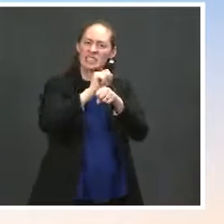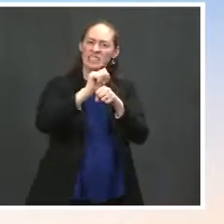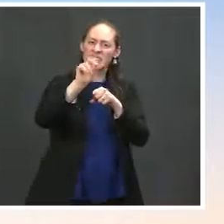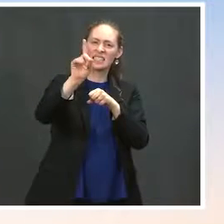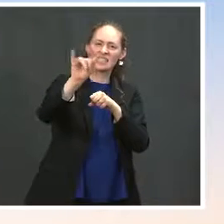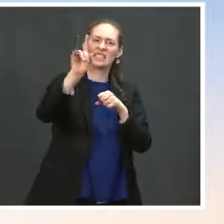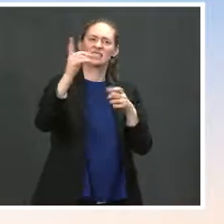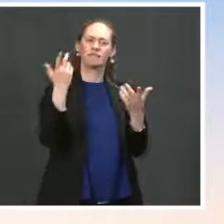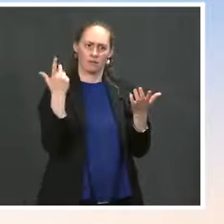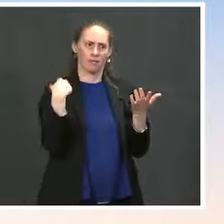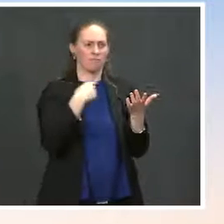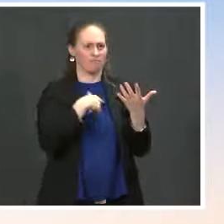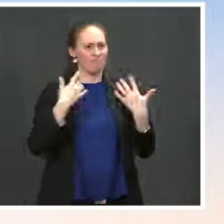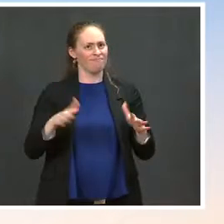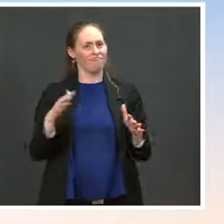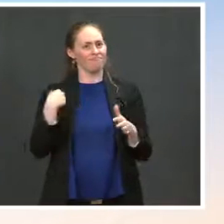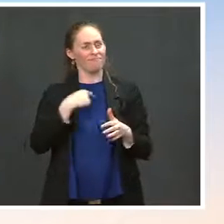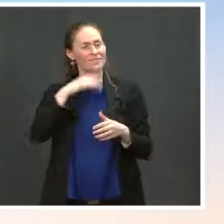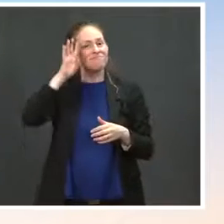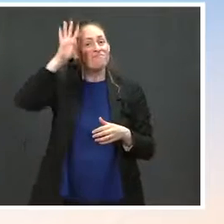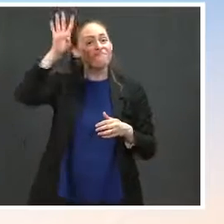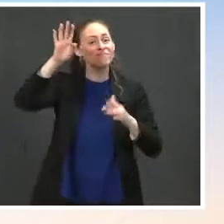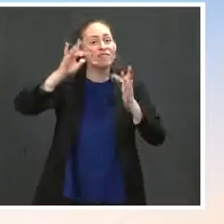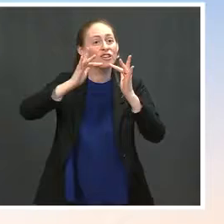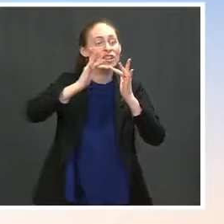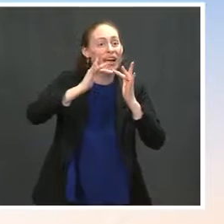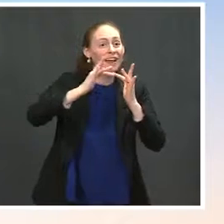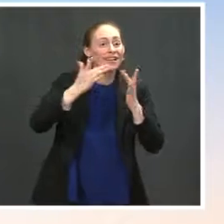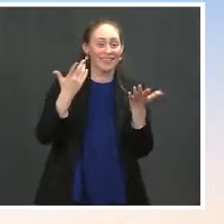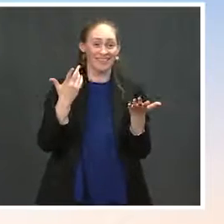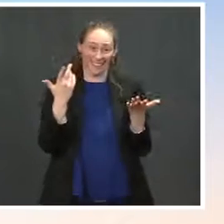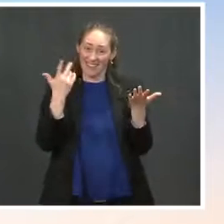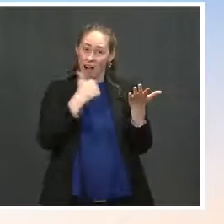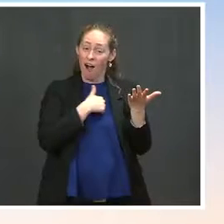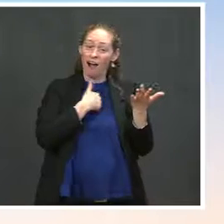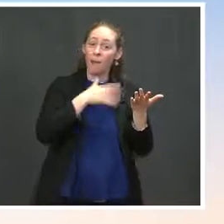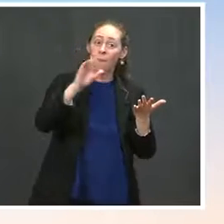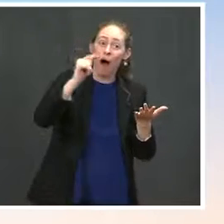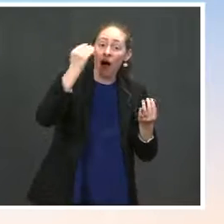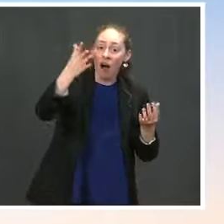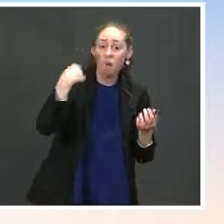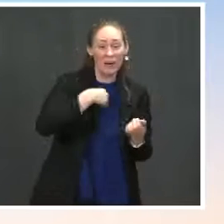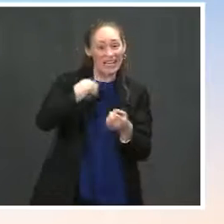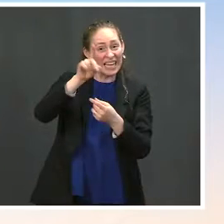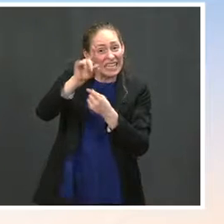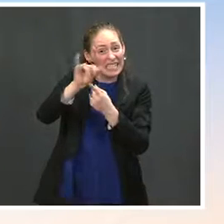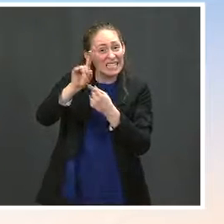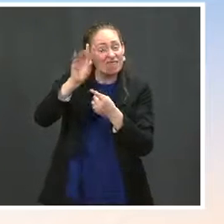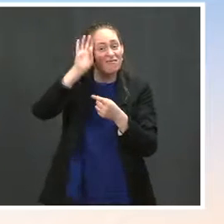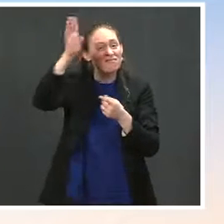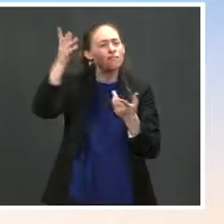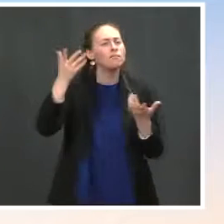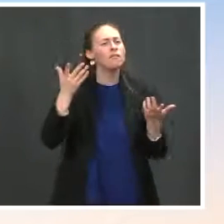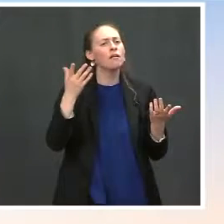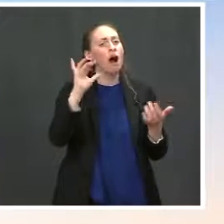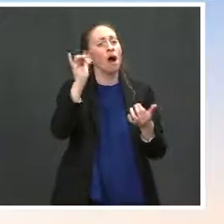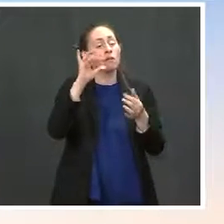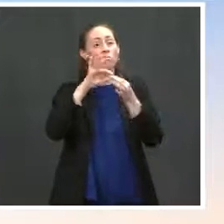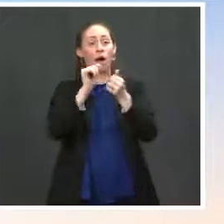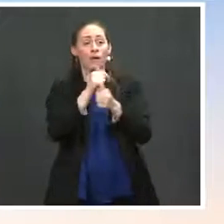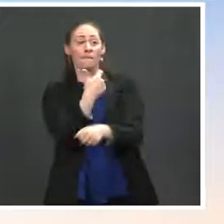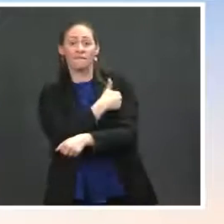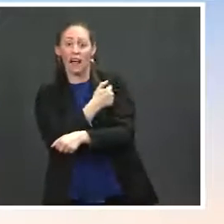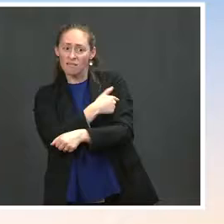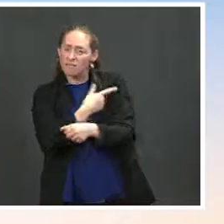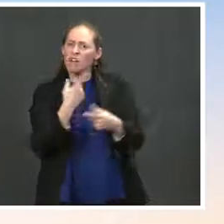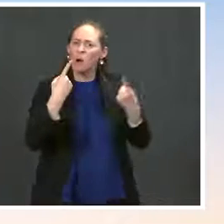internet. Some people might regret that today, but we did that. We also got vaccines that are working, and we've